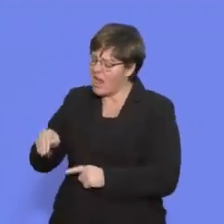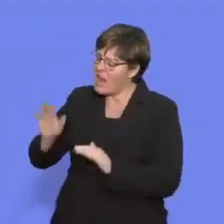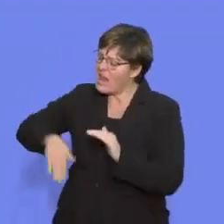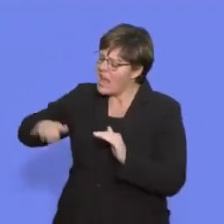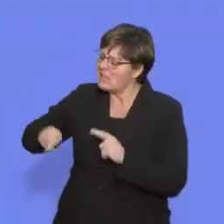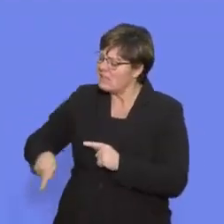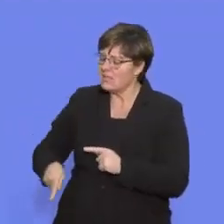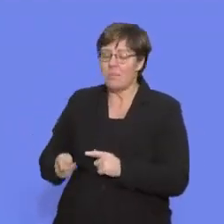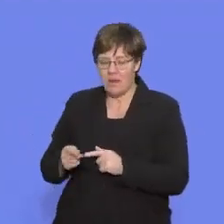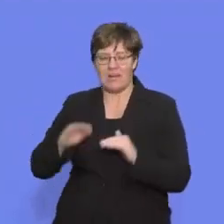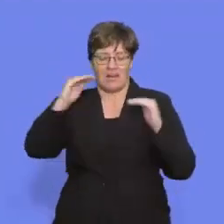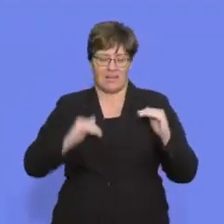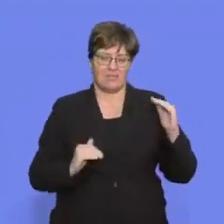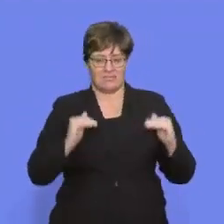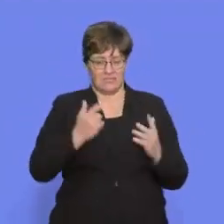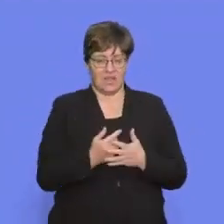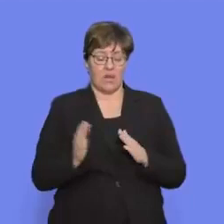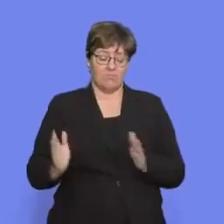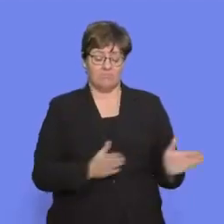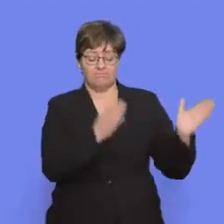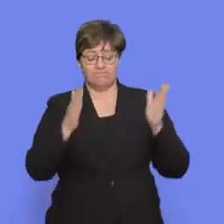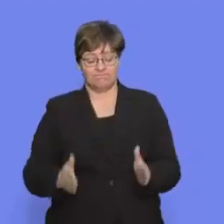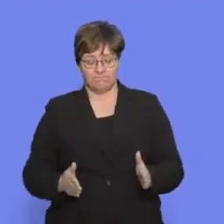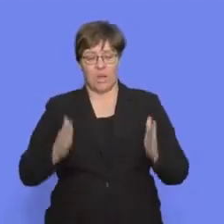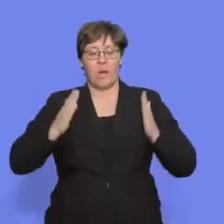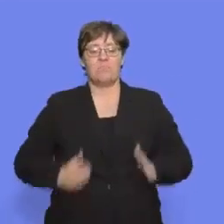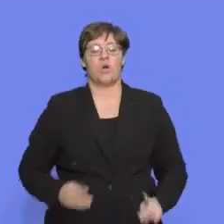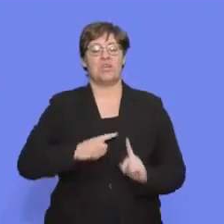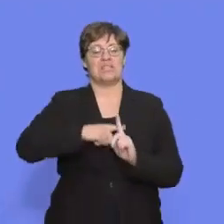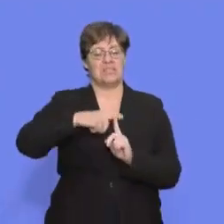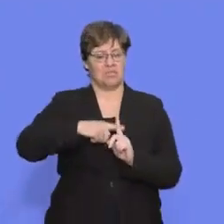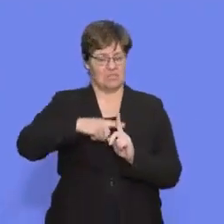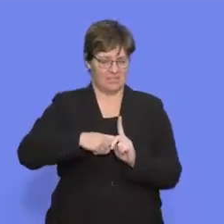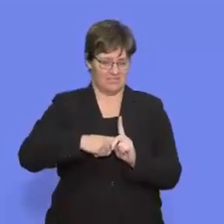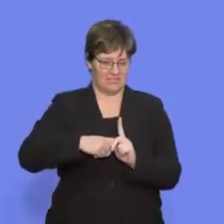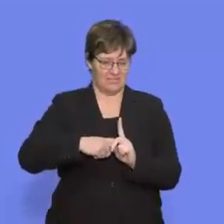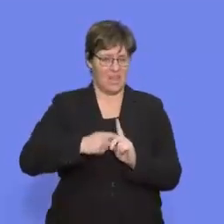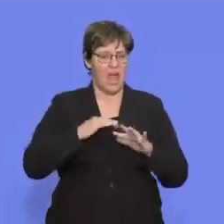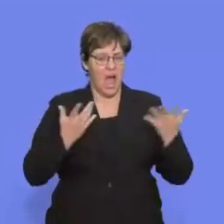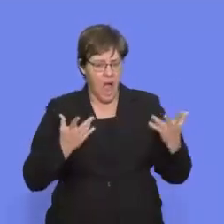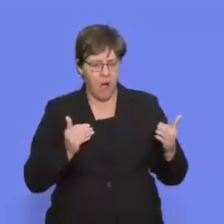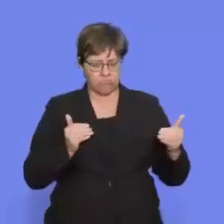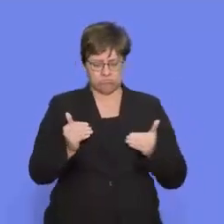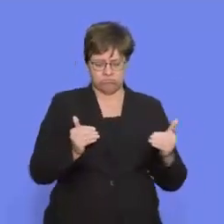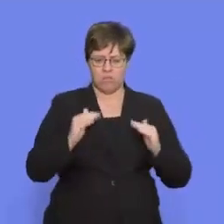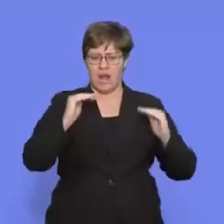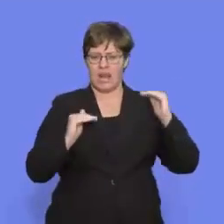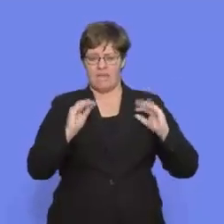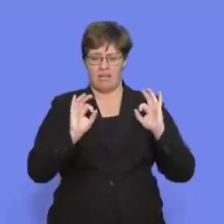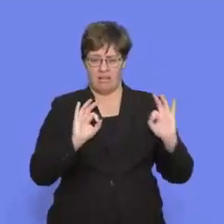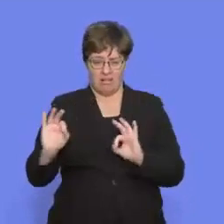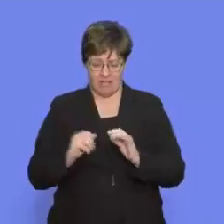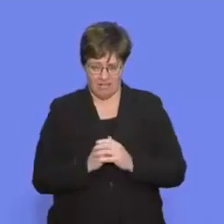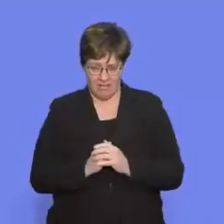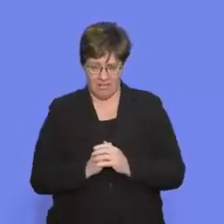homeostasis takes place, or how body temperature is maintained at its normal level. And we're looking at the situation